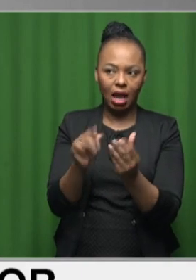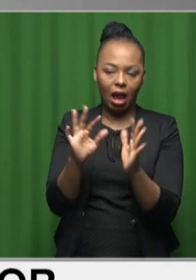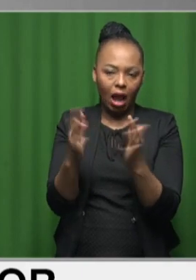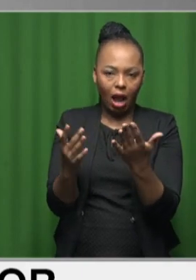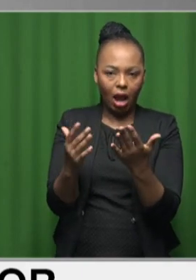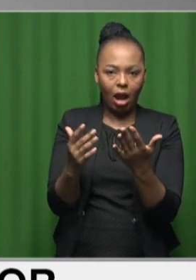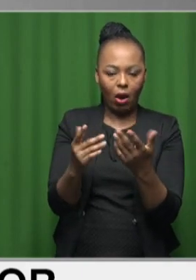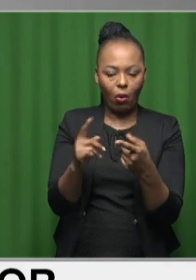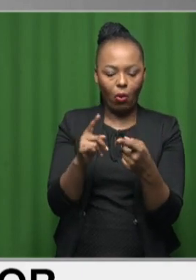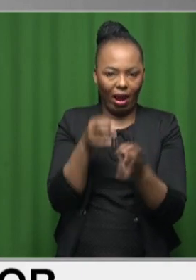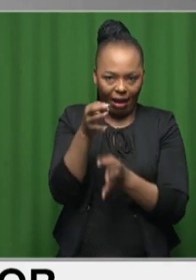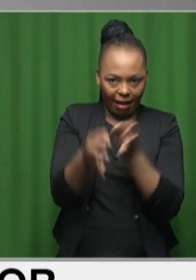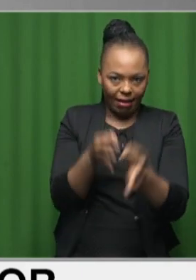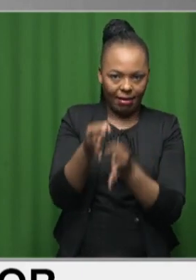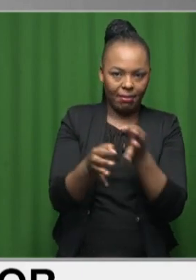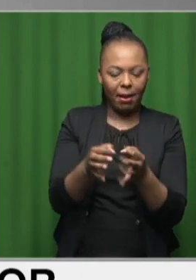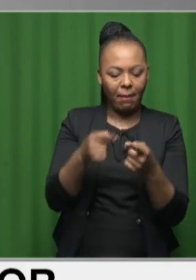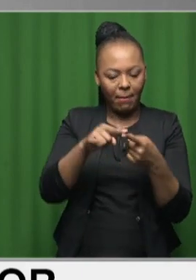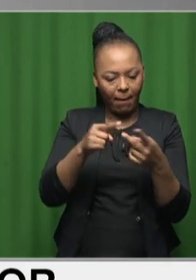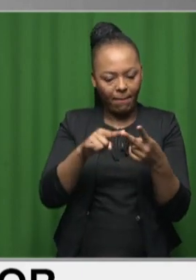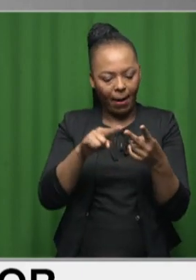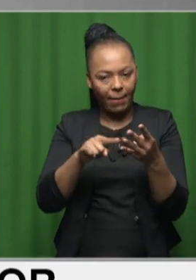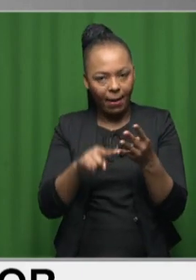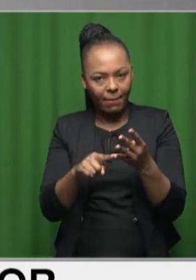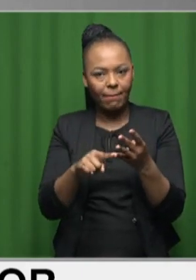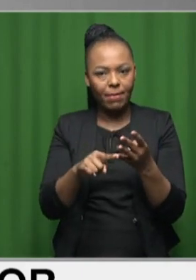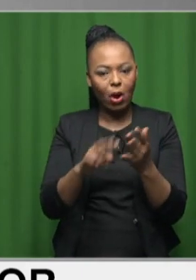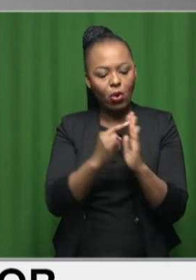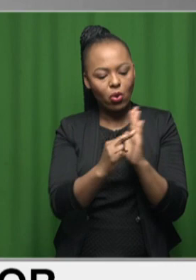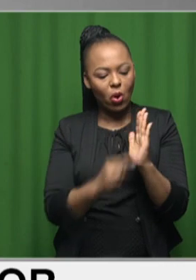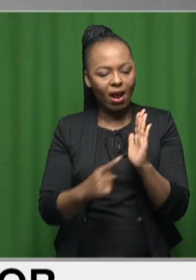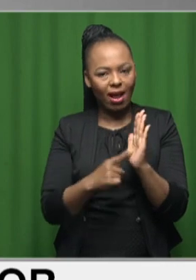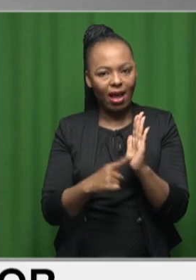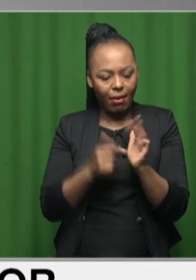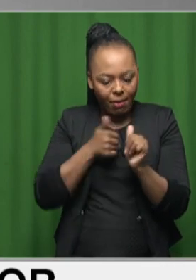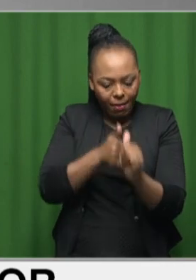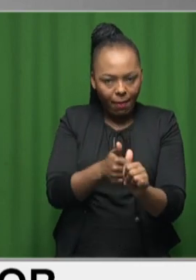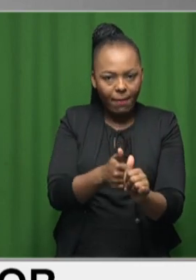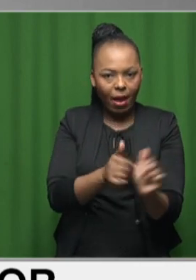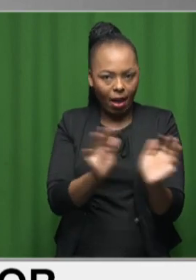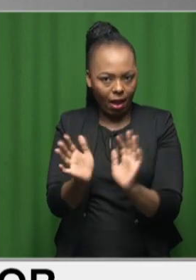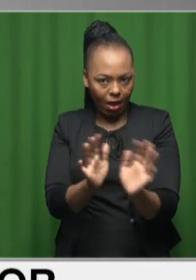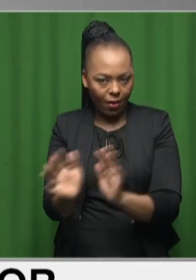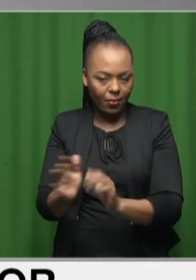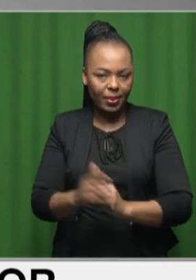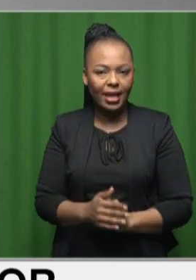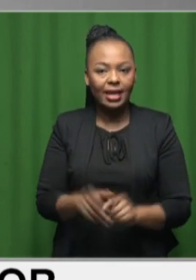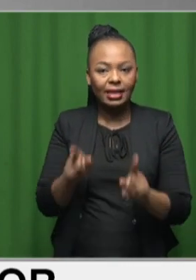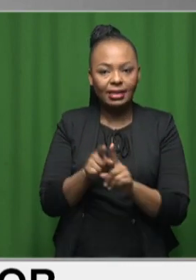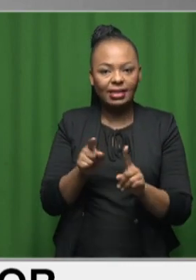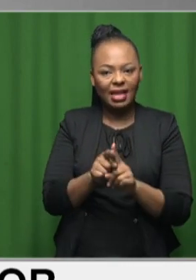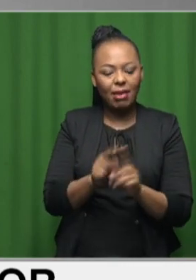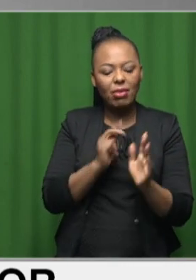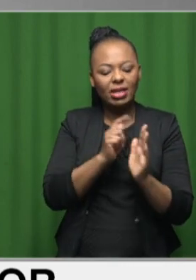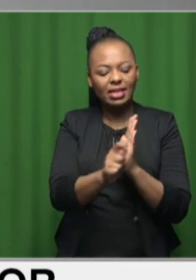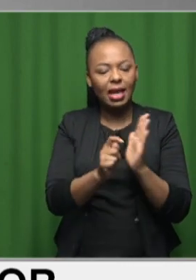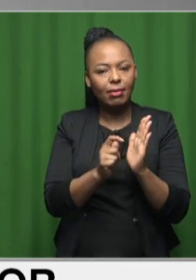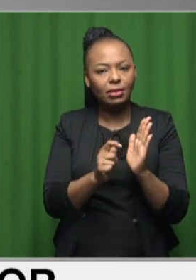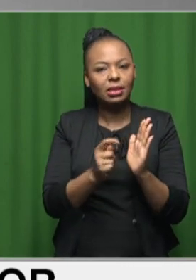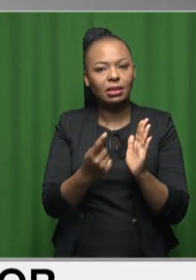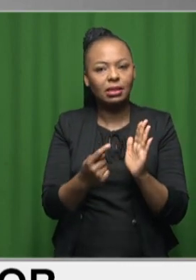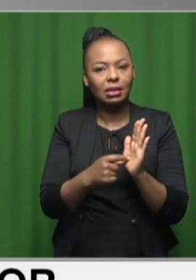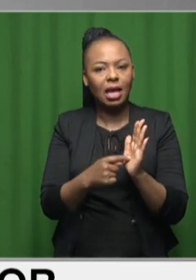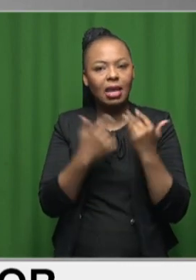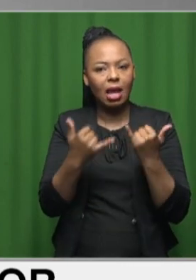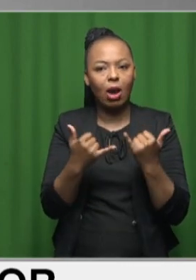will be outlining the whole package, the interest rates, including the terms in terms of how long would